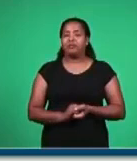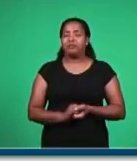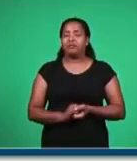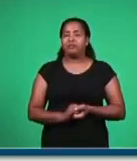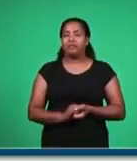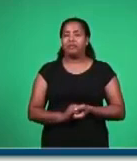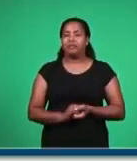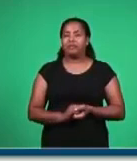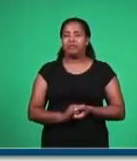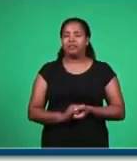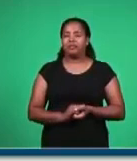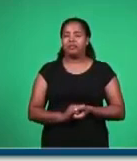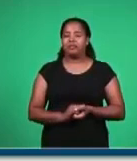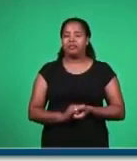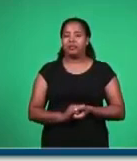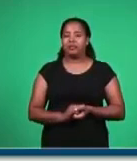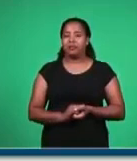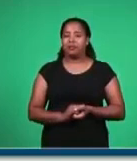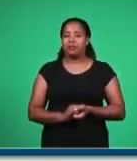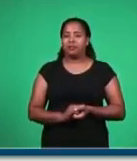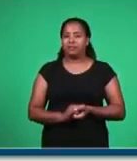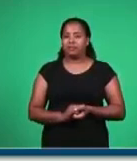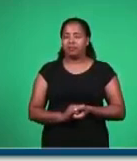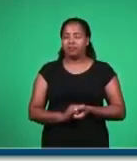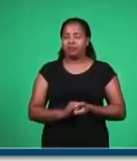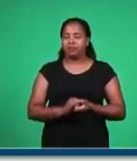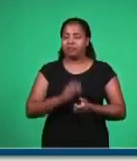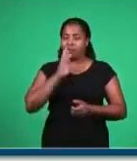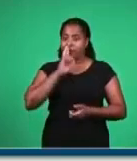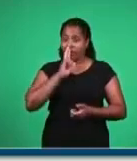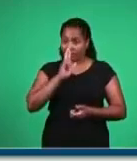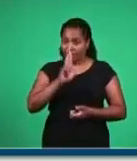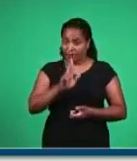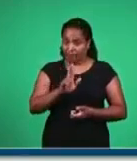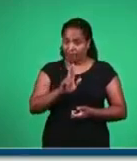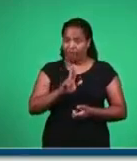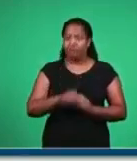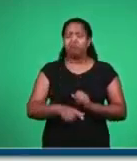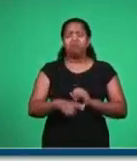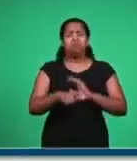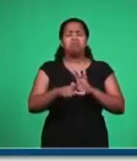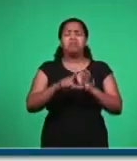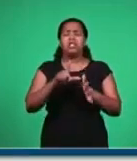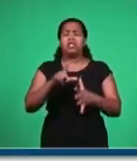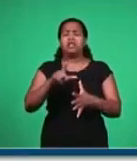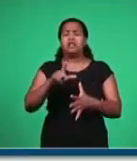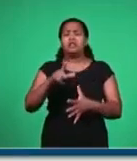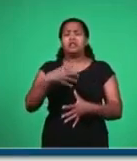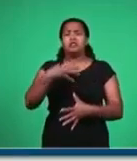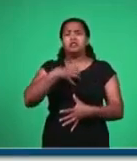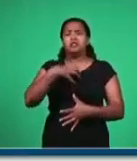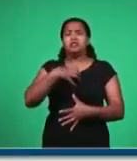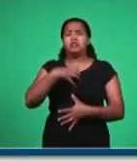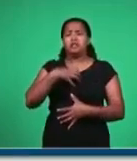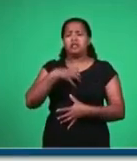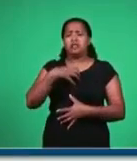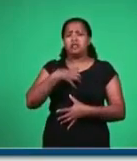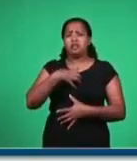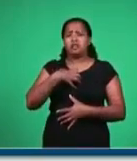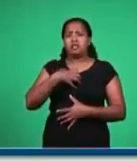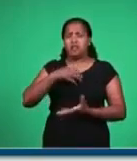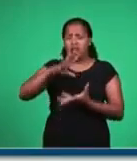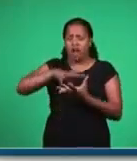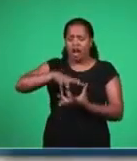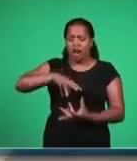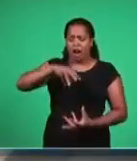Response. Antes, before eu senti, me pus, I was even aware, alma